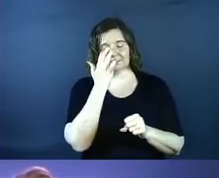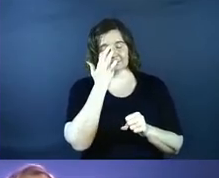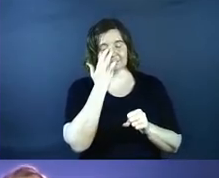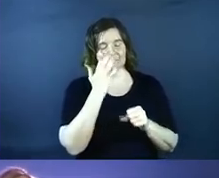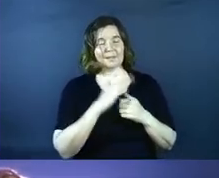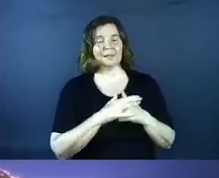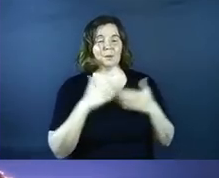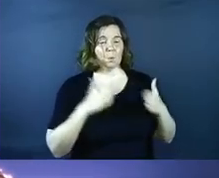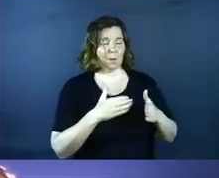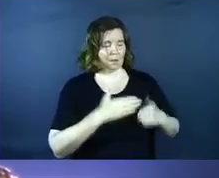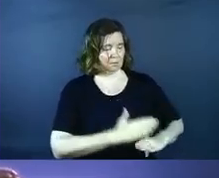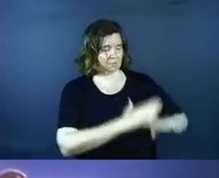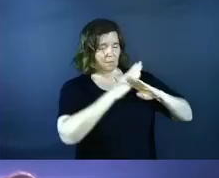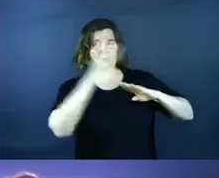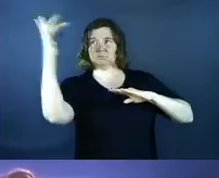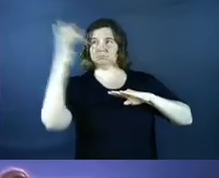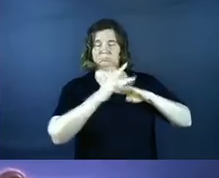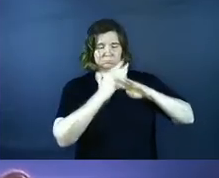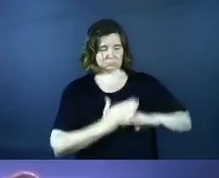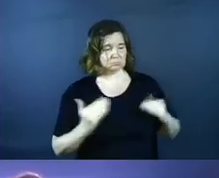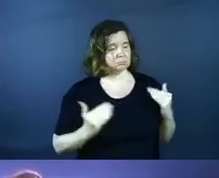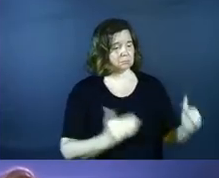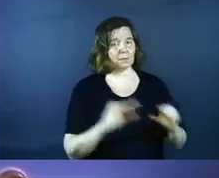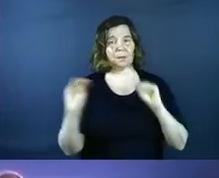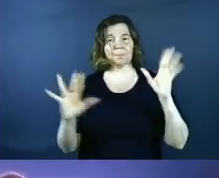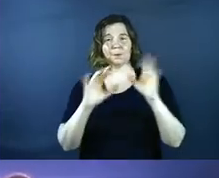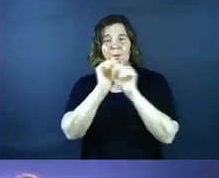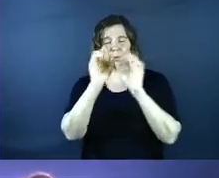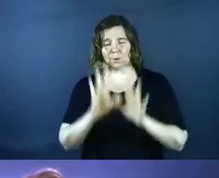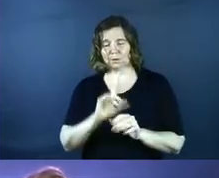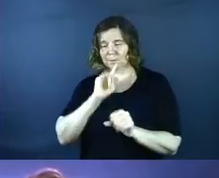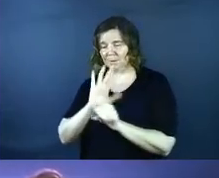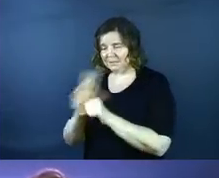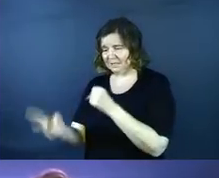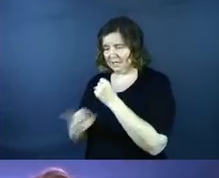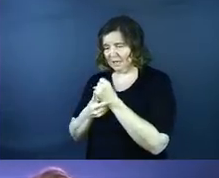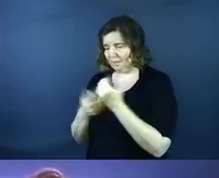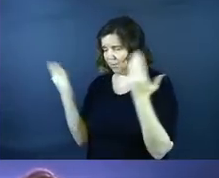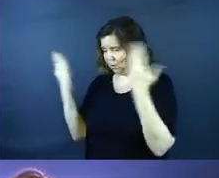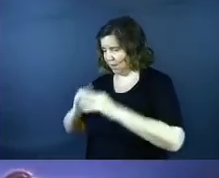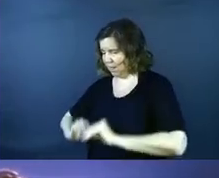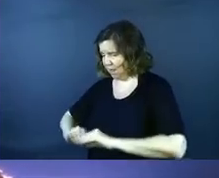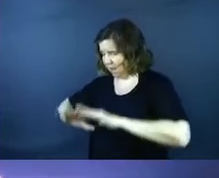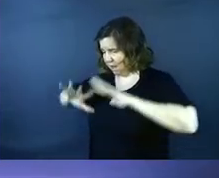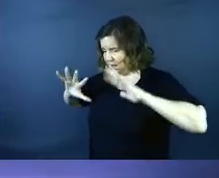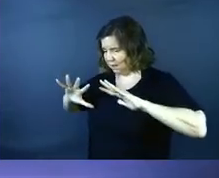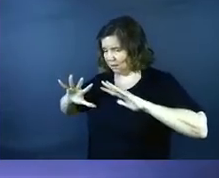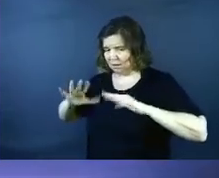You never stop working. Waymaker, miracle worker, promise keeper.